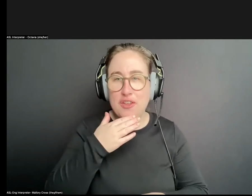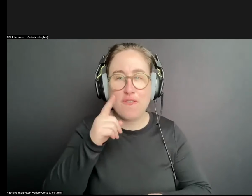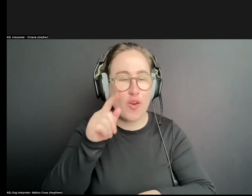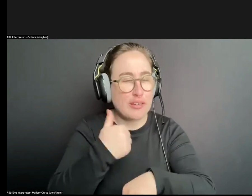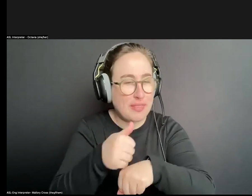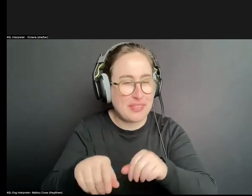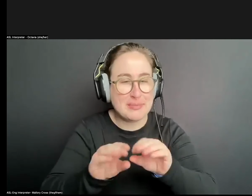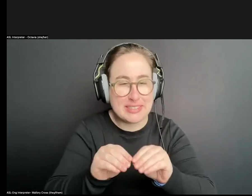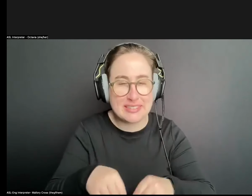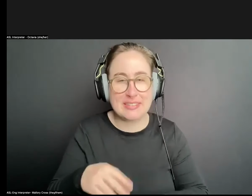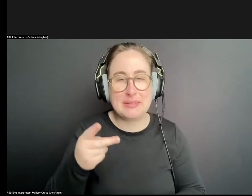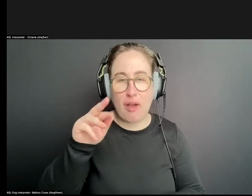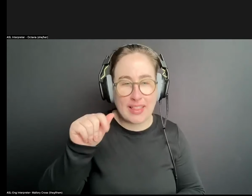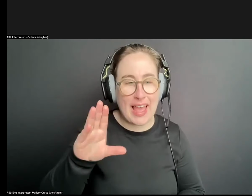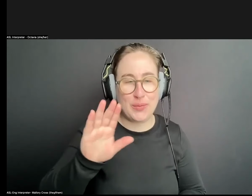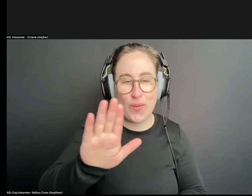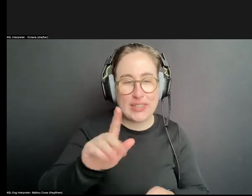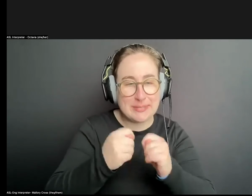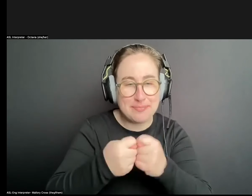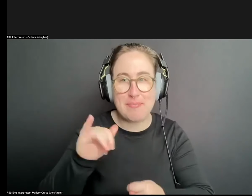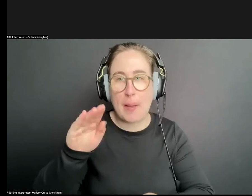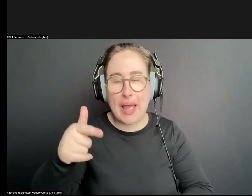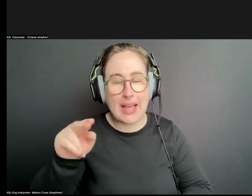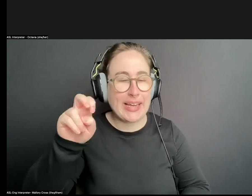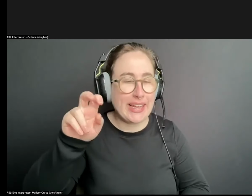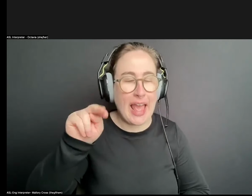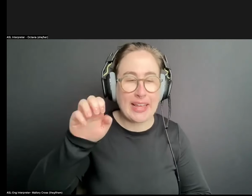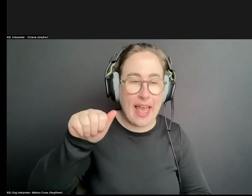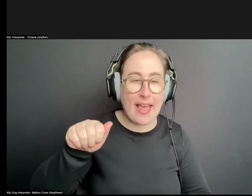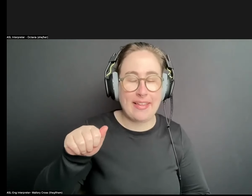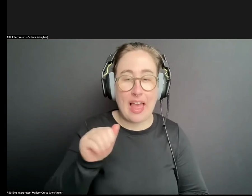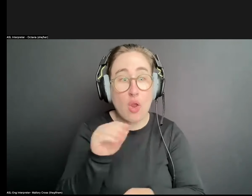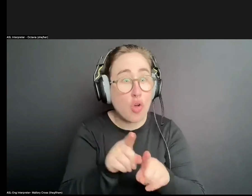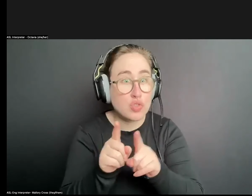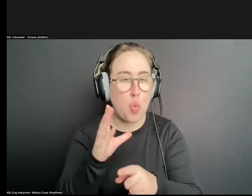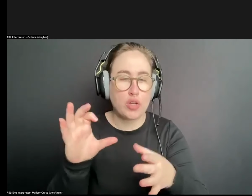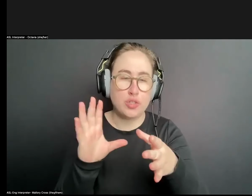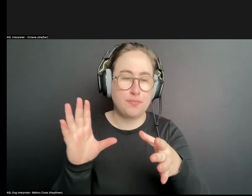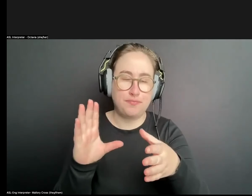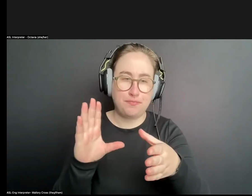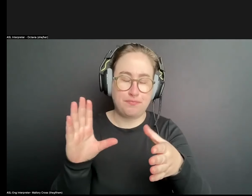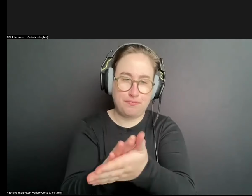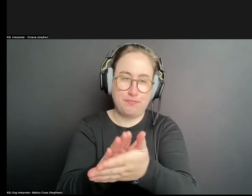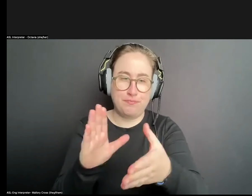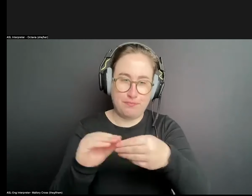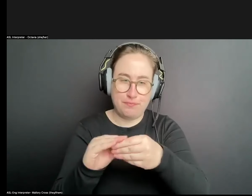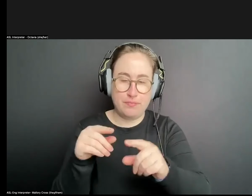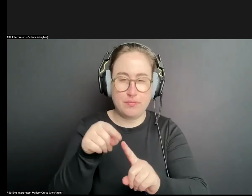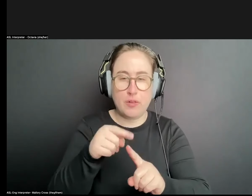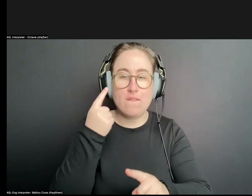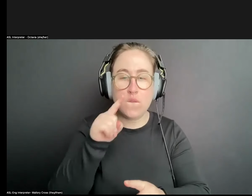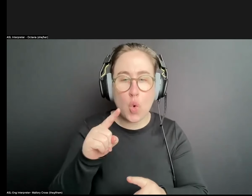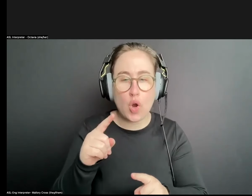together, Paula and the team and IMAG NEA. And I also want to give a shout out to a moving